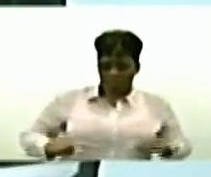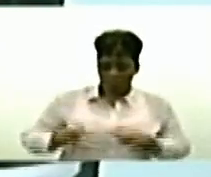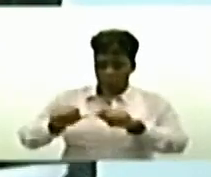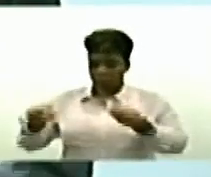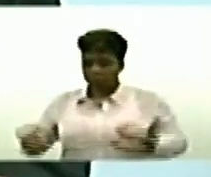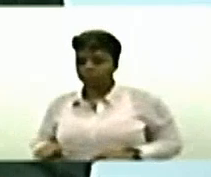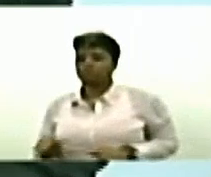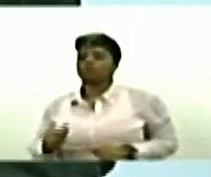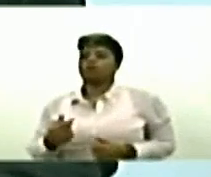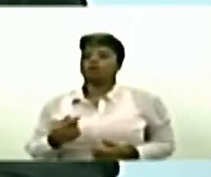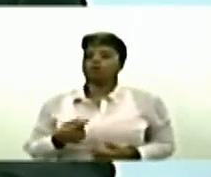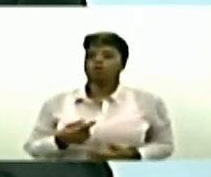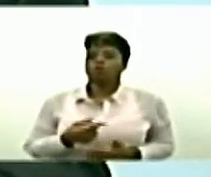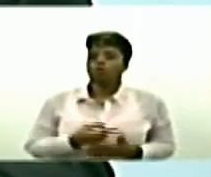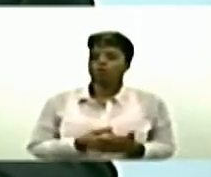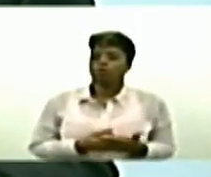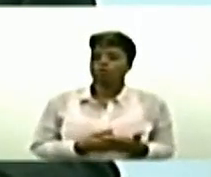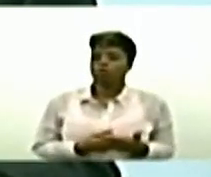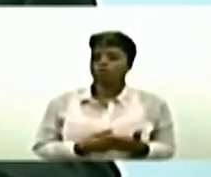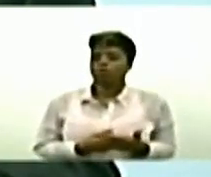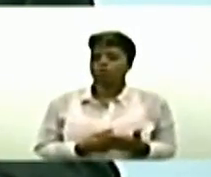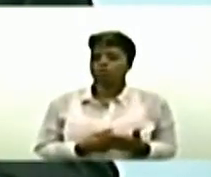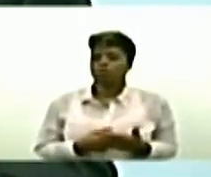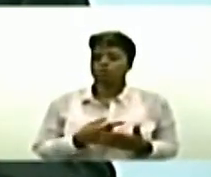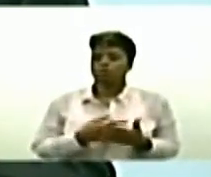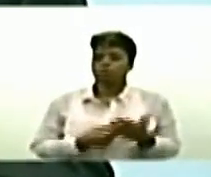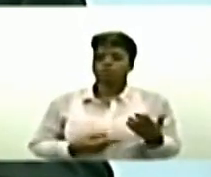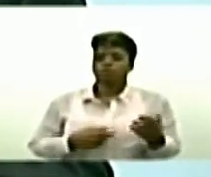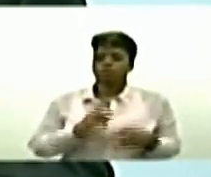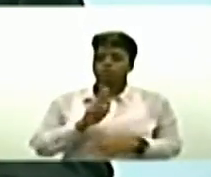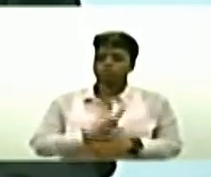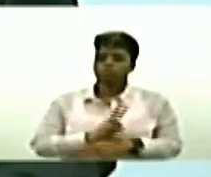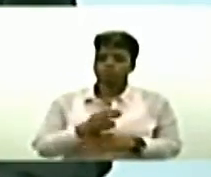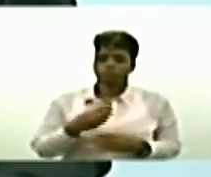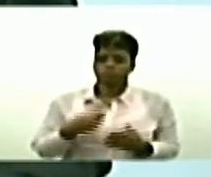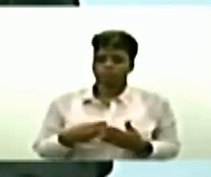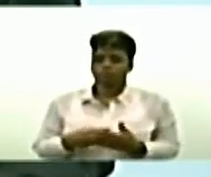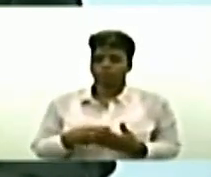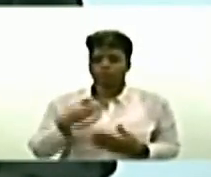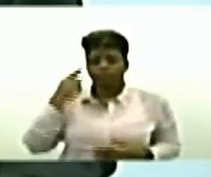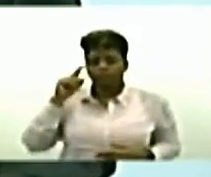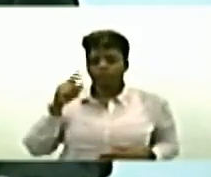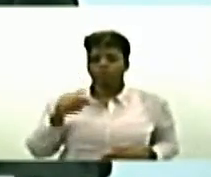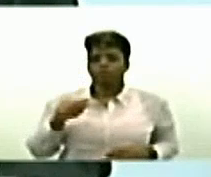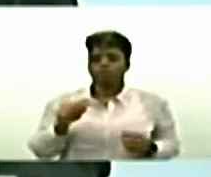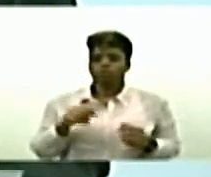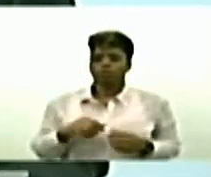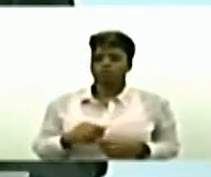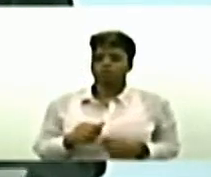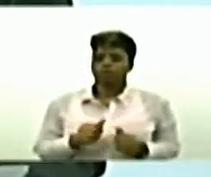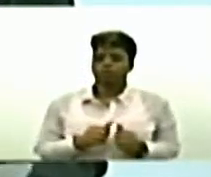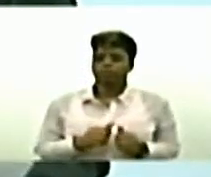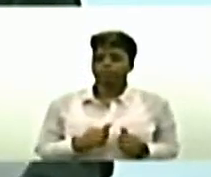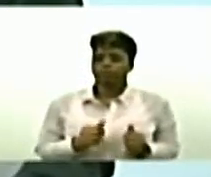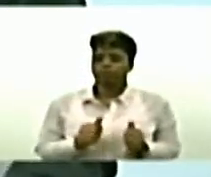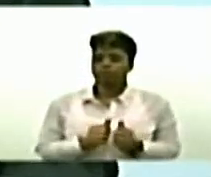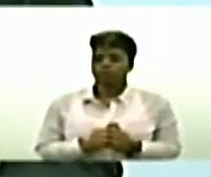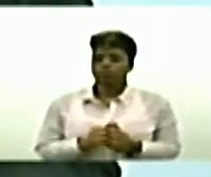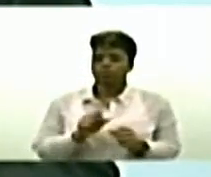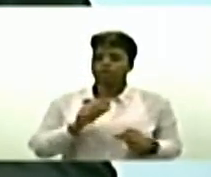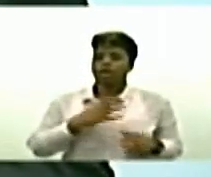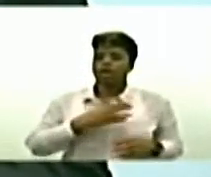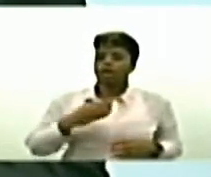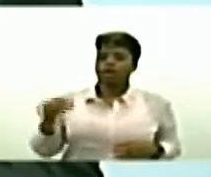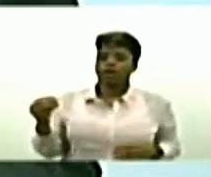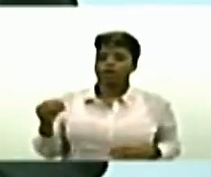the recurrent and capital expenditure that is associated with each vote, and the ceiling